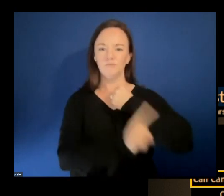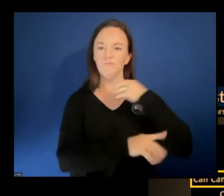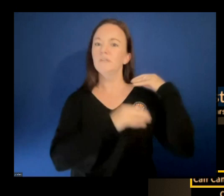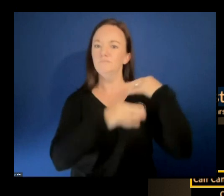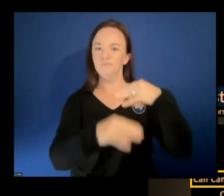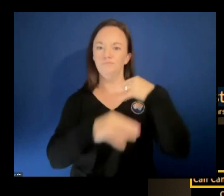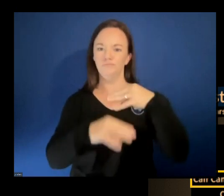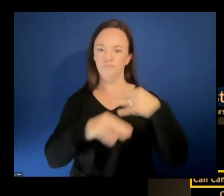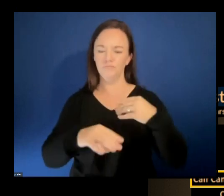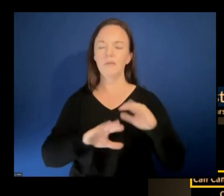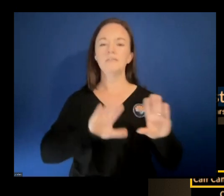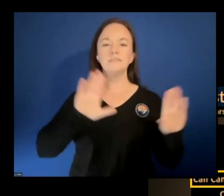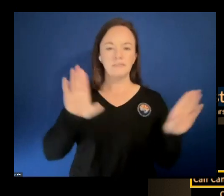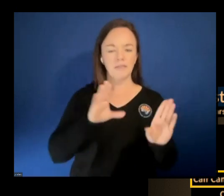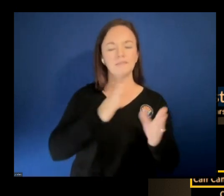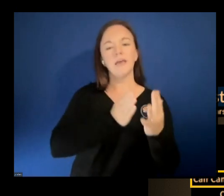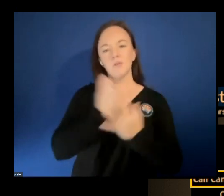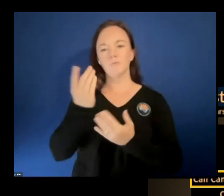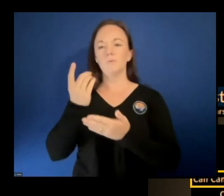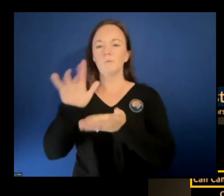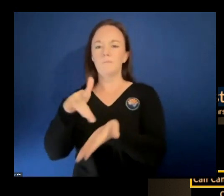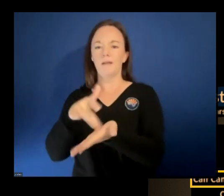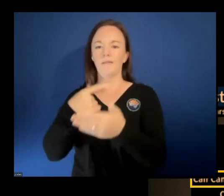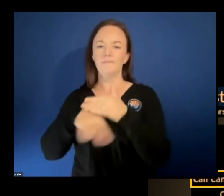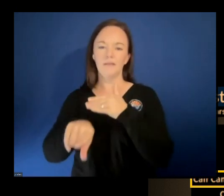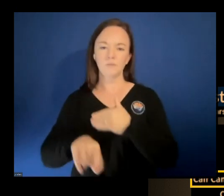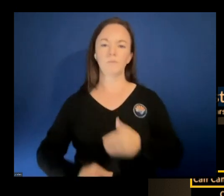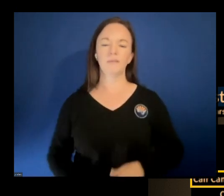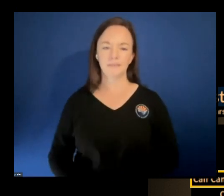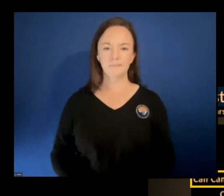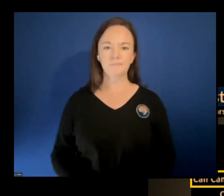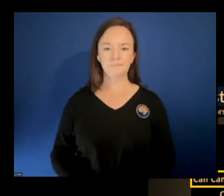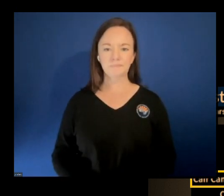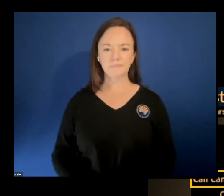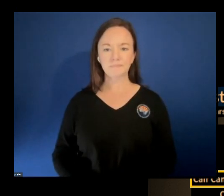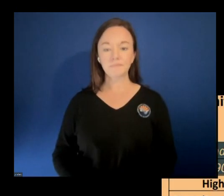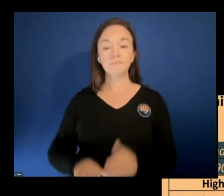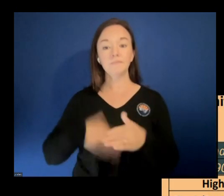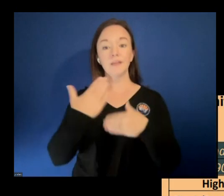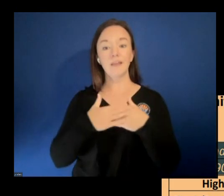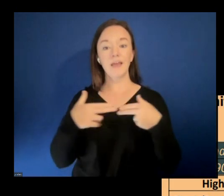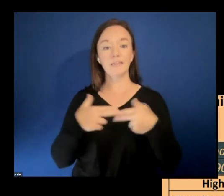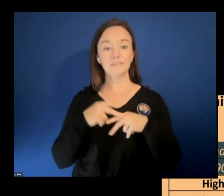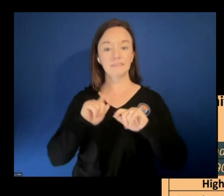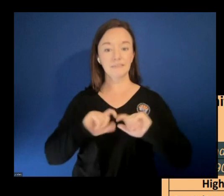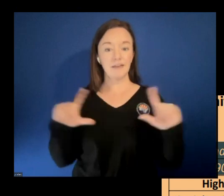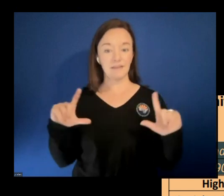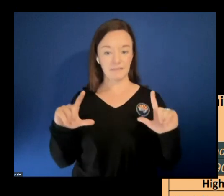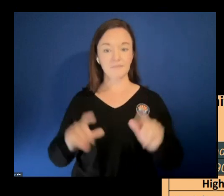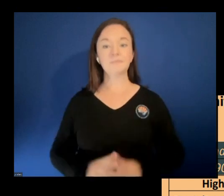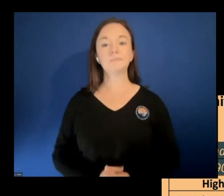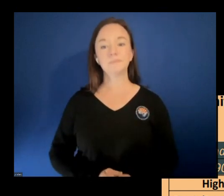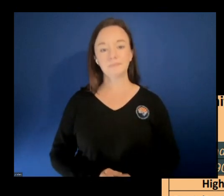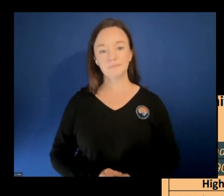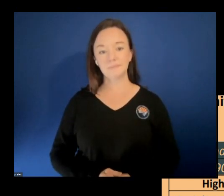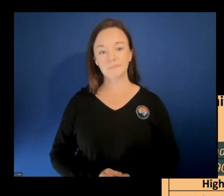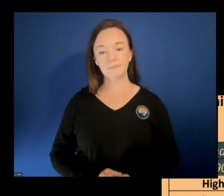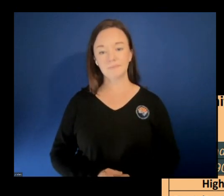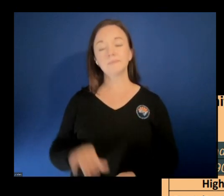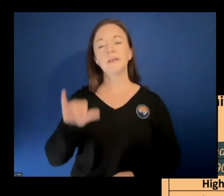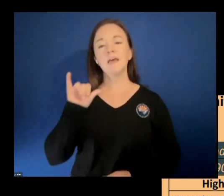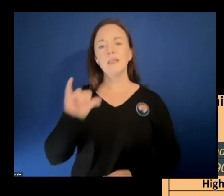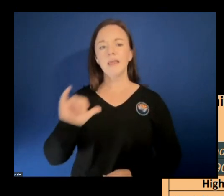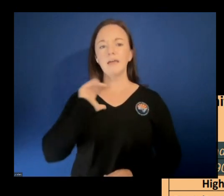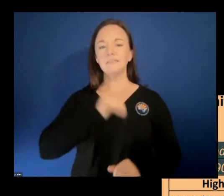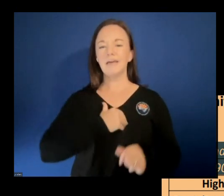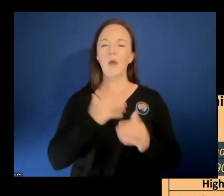Sunday through the middle part of next week. And we'll go to the next slide, please. And so this is just our matrix